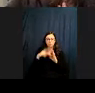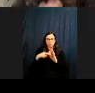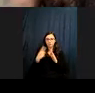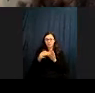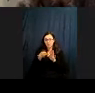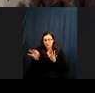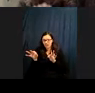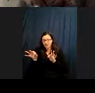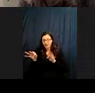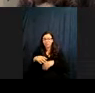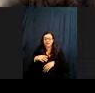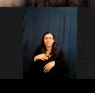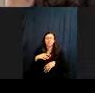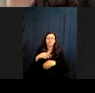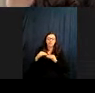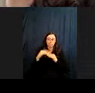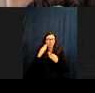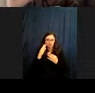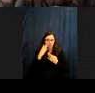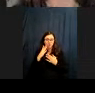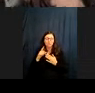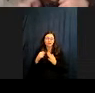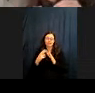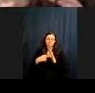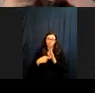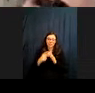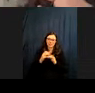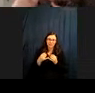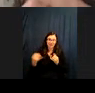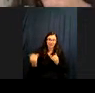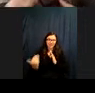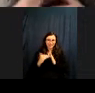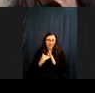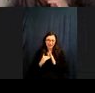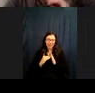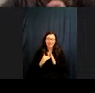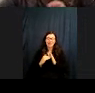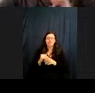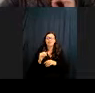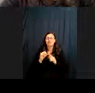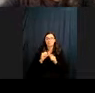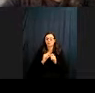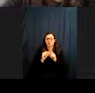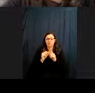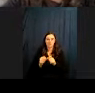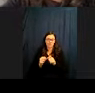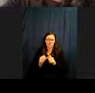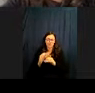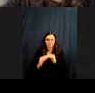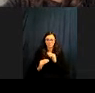in more information, having to read the line before it again, so that you keep on building